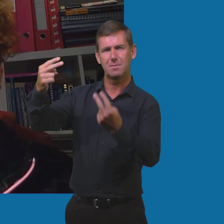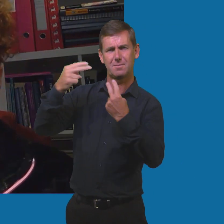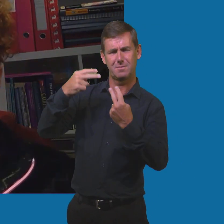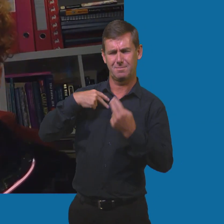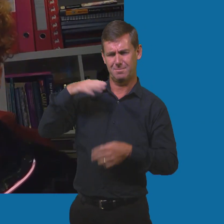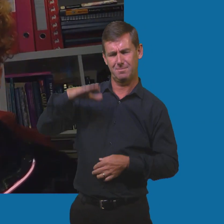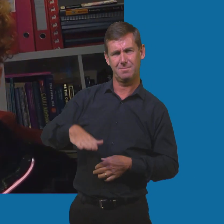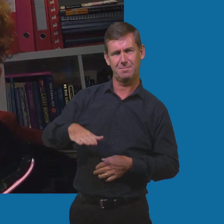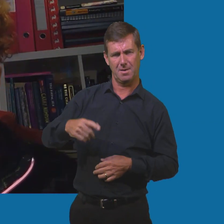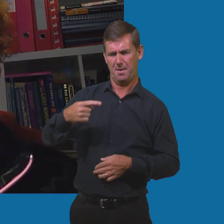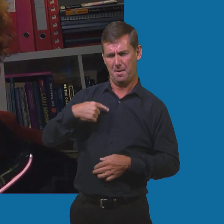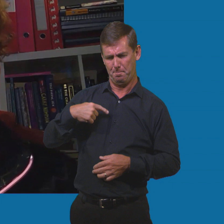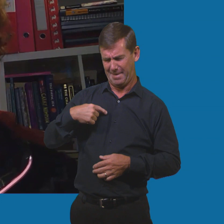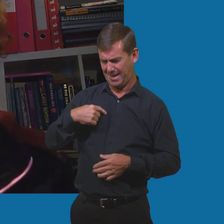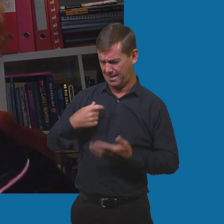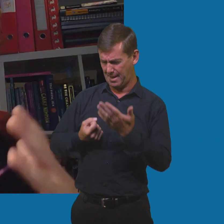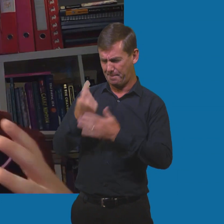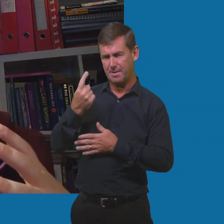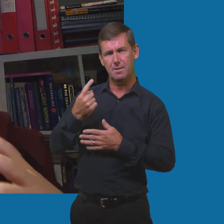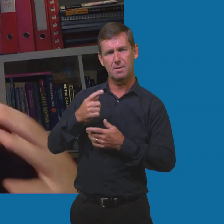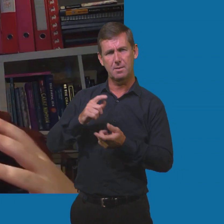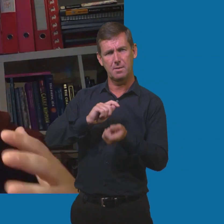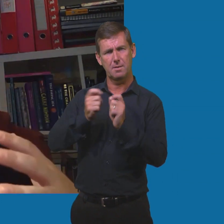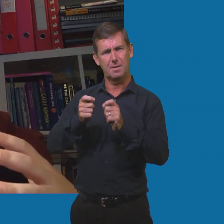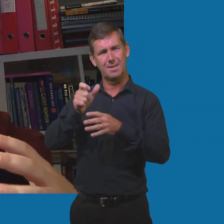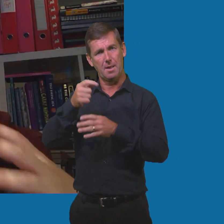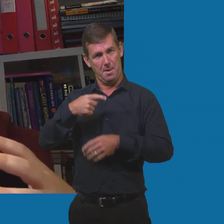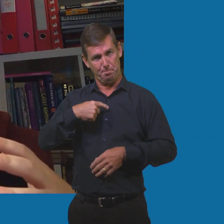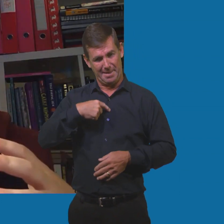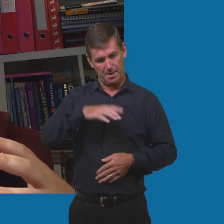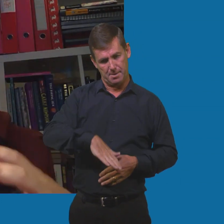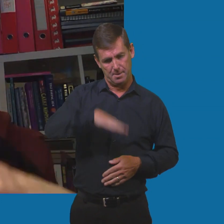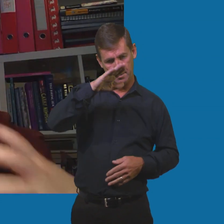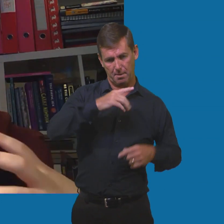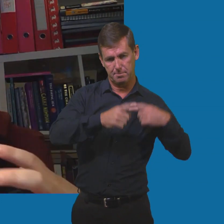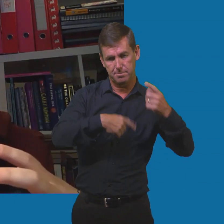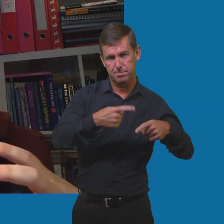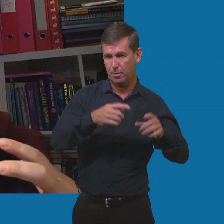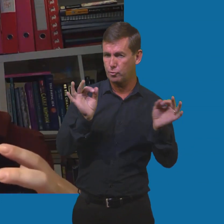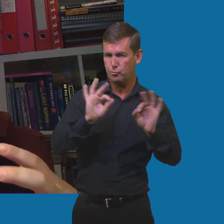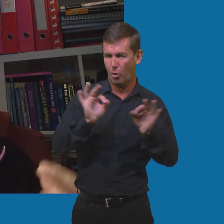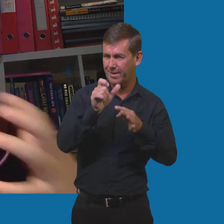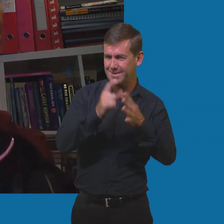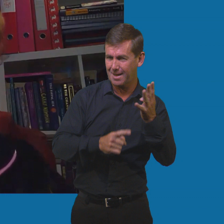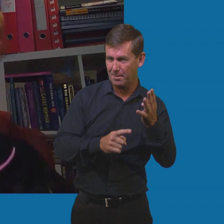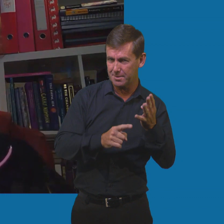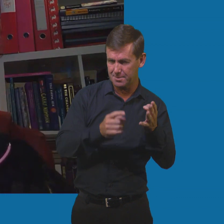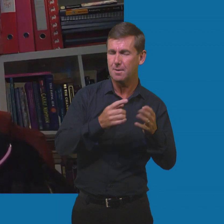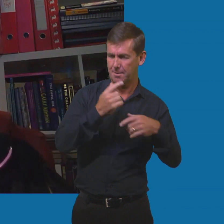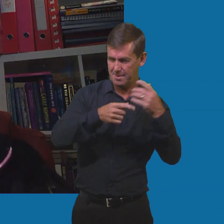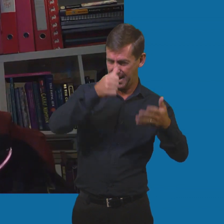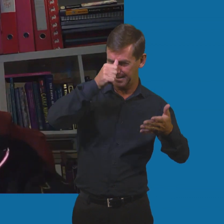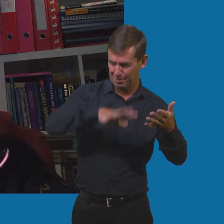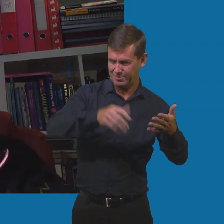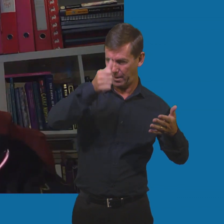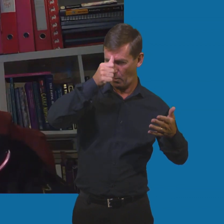noticed that since I became disabled, it's interesting having had the kind of non-disabled experience and having been visibly non-disabled to suddenly become